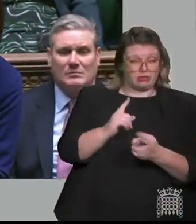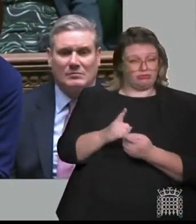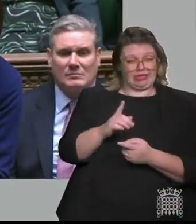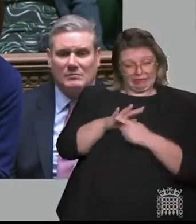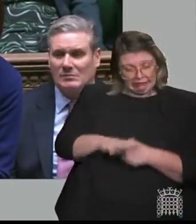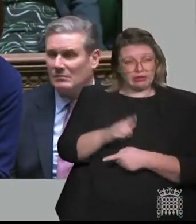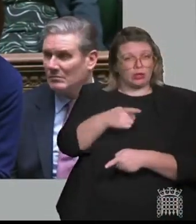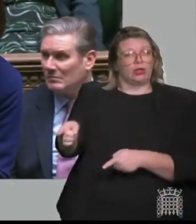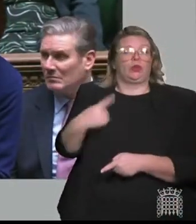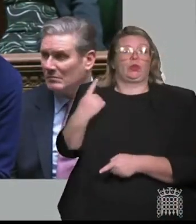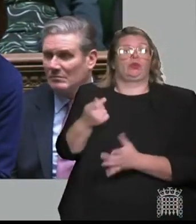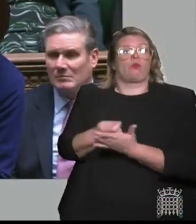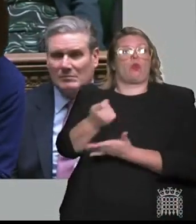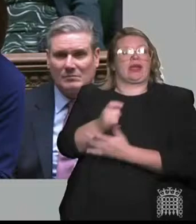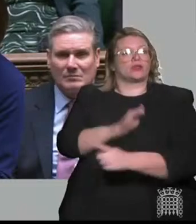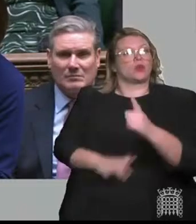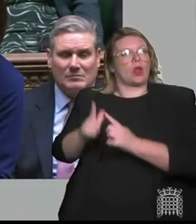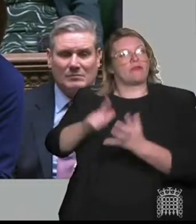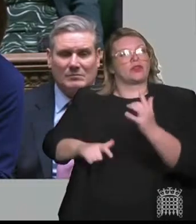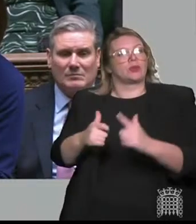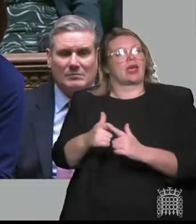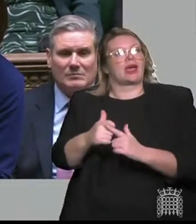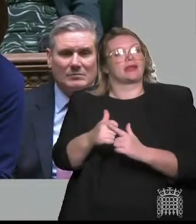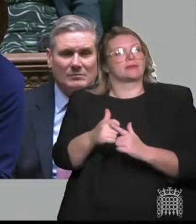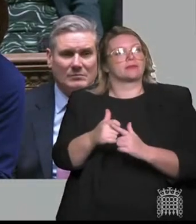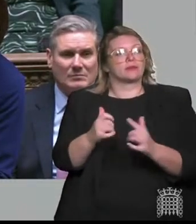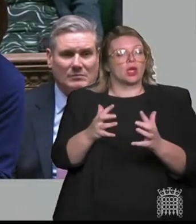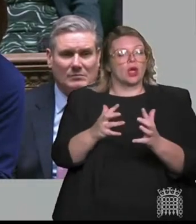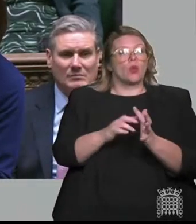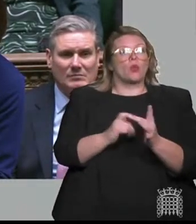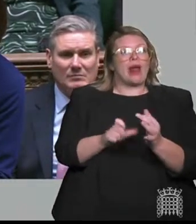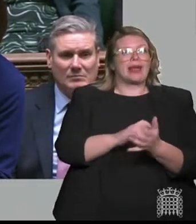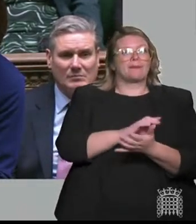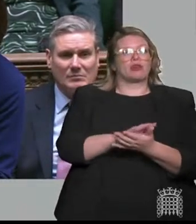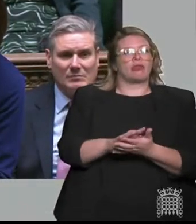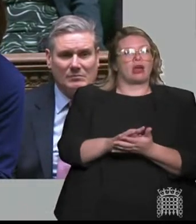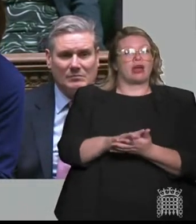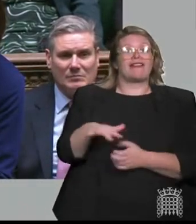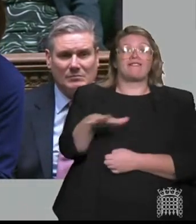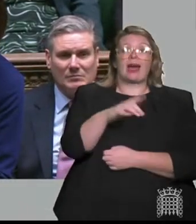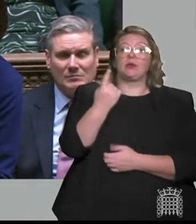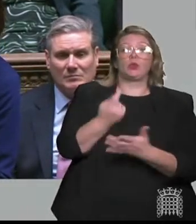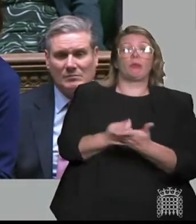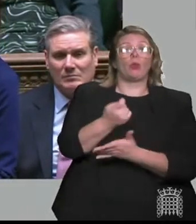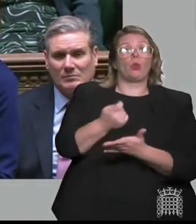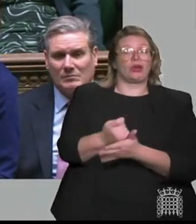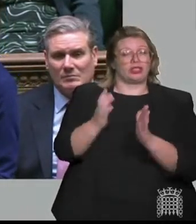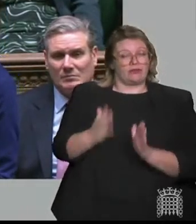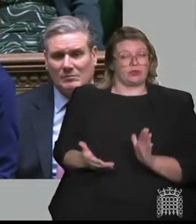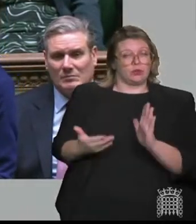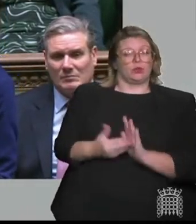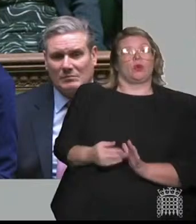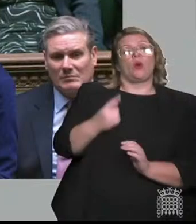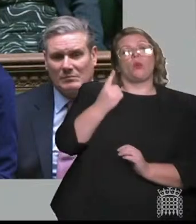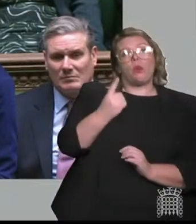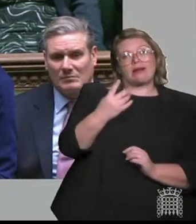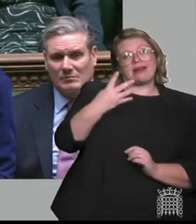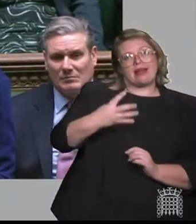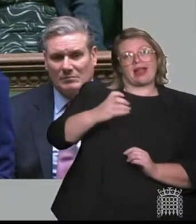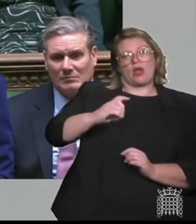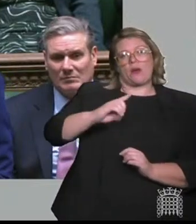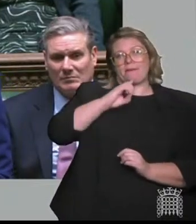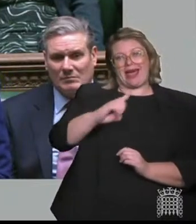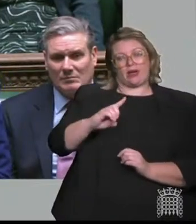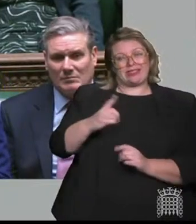across the country. In Wellingborough, families with a mortgage will be expected to find an additional £190